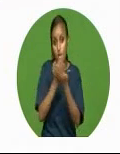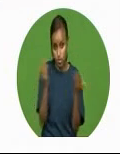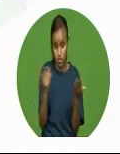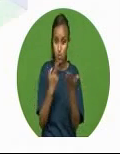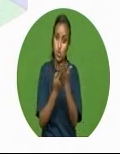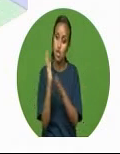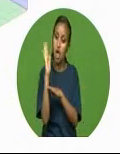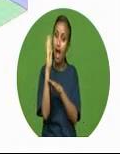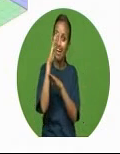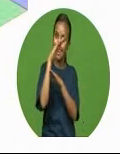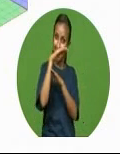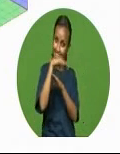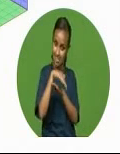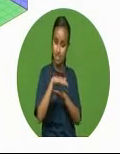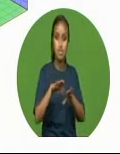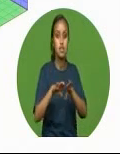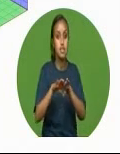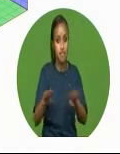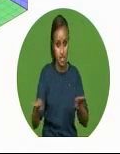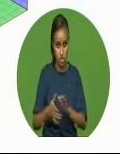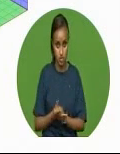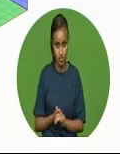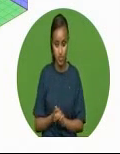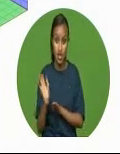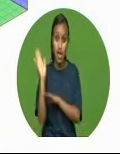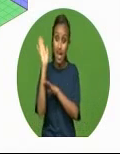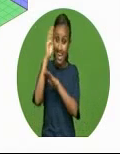for the object with an inclined surface.